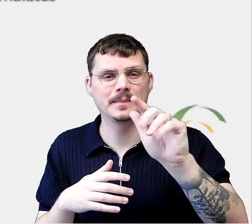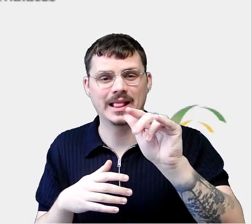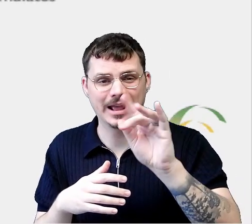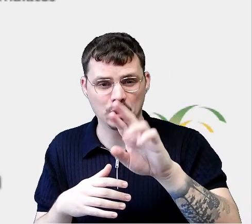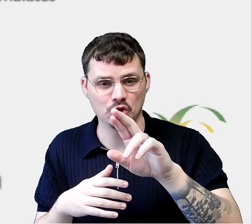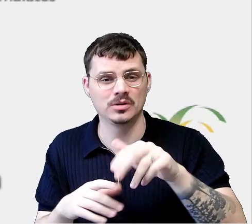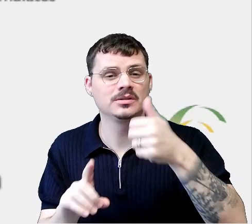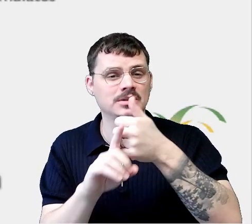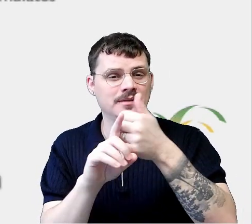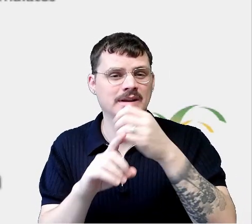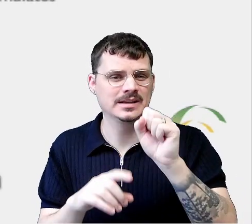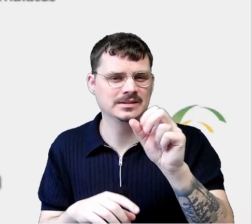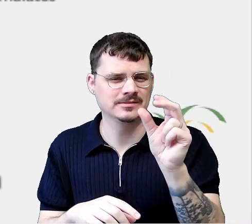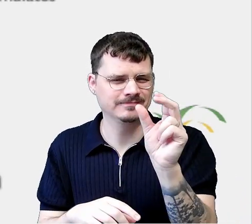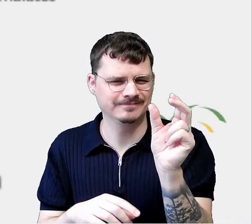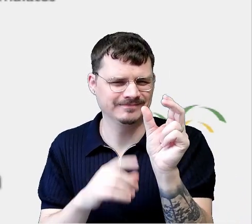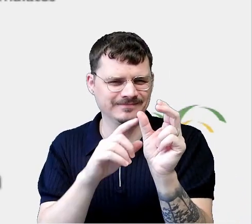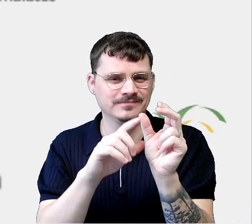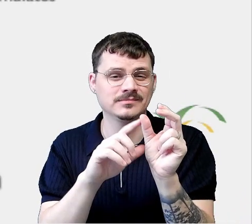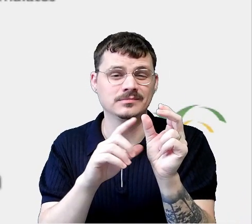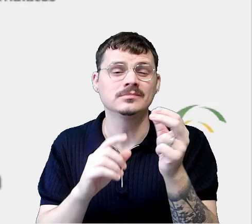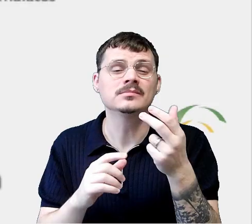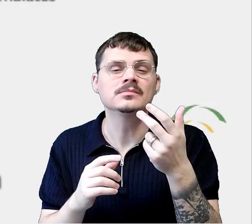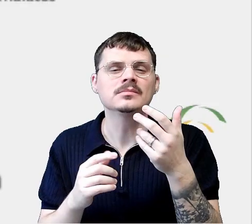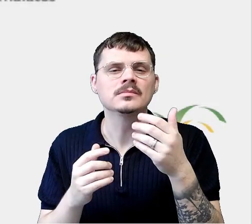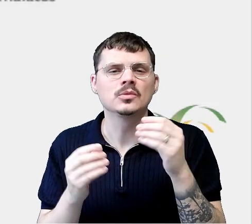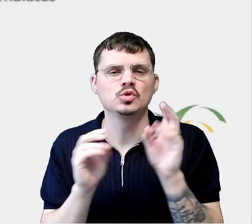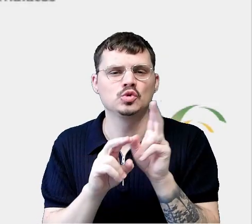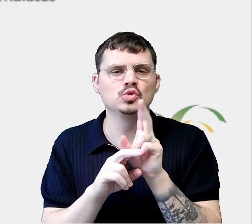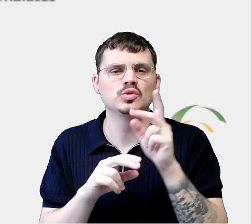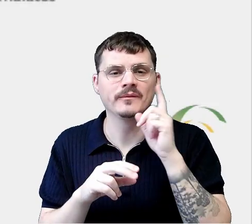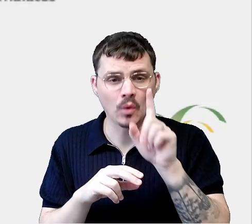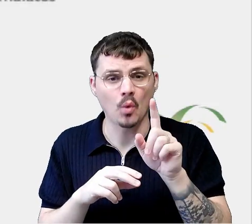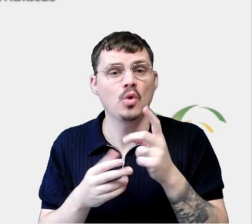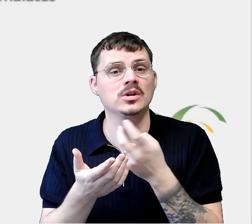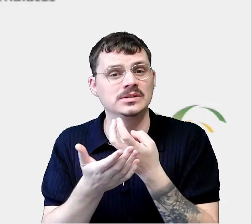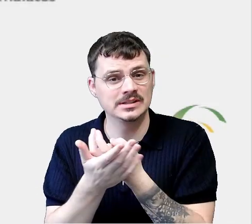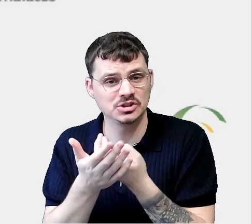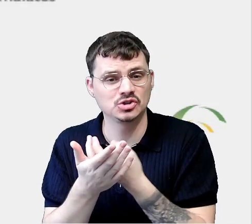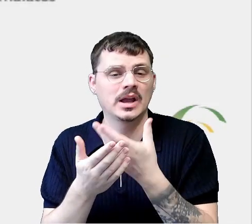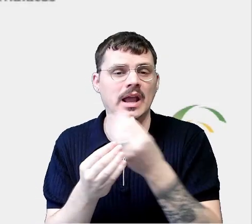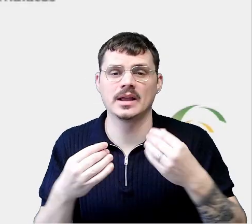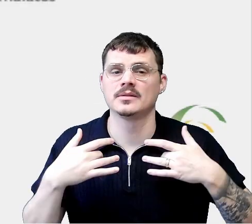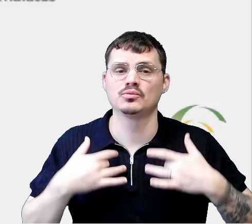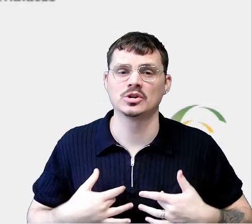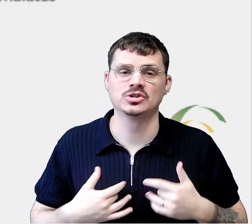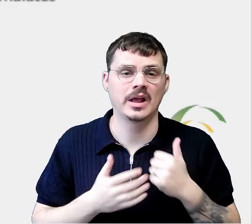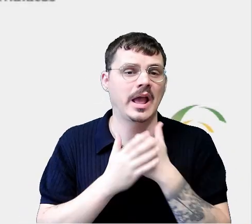gadget that is used as add-on treatment for both seizures and depression.